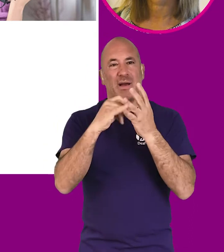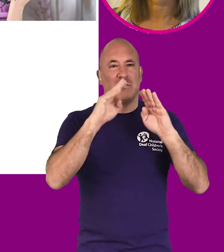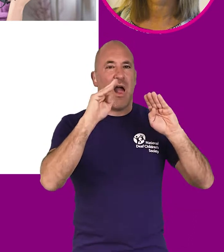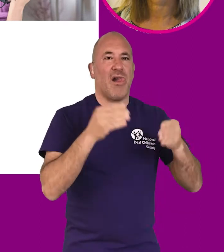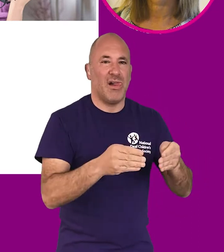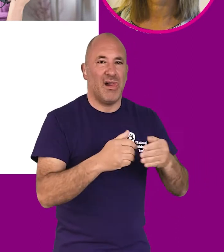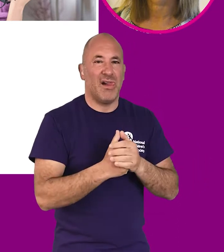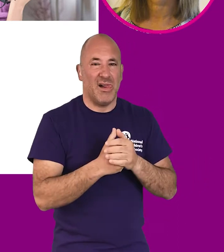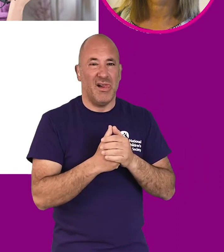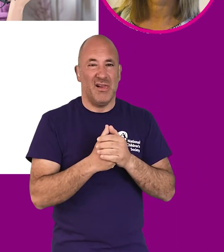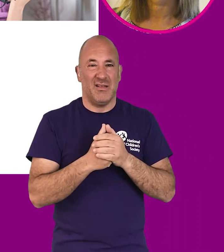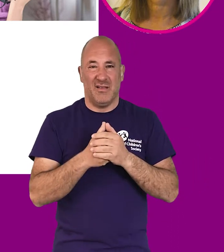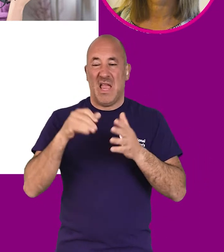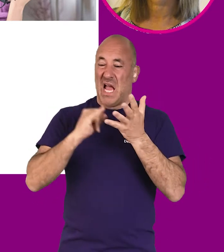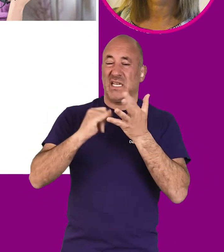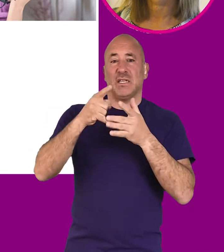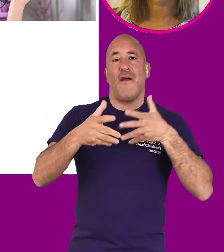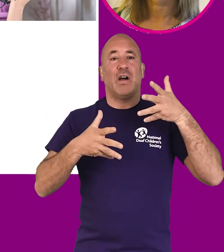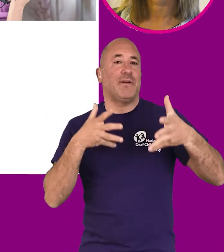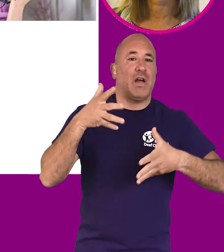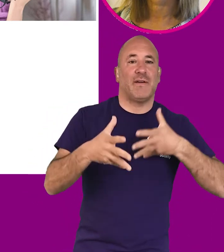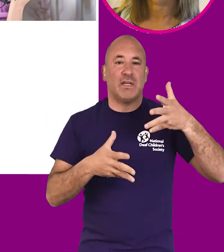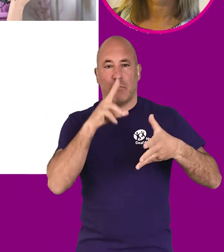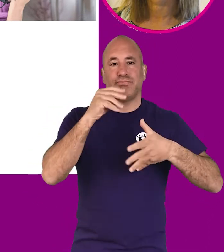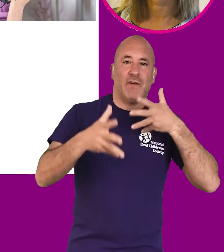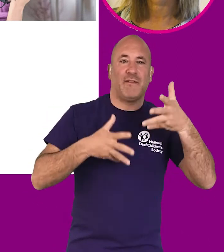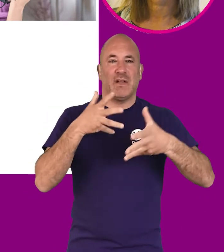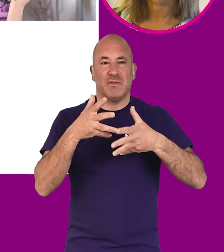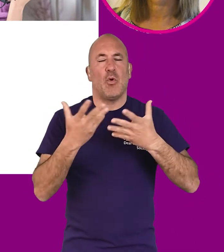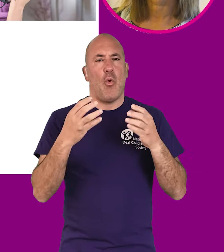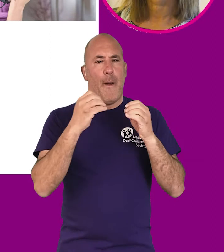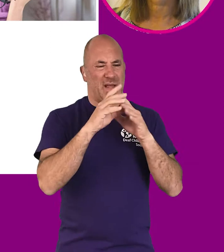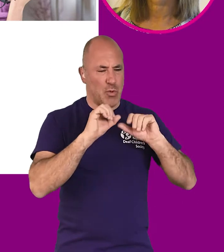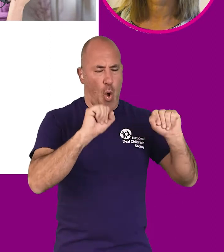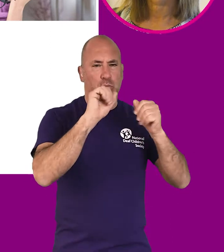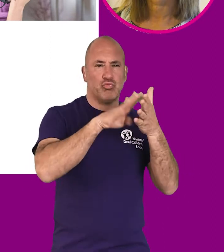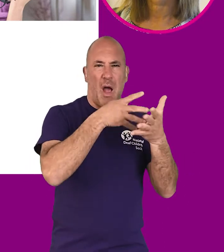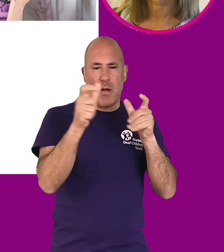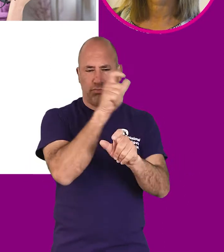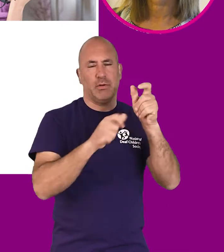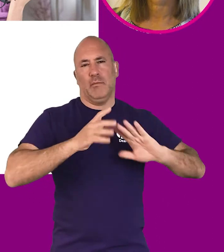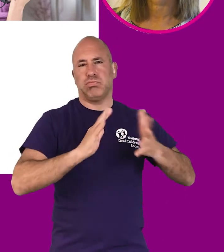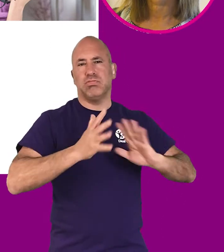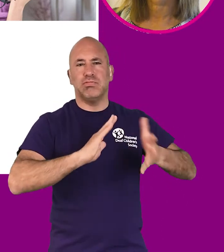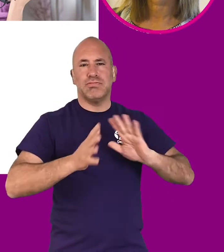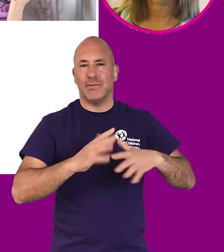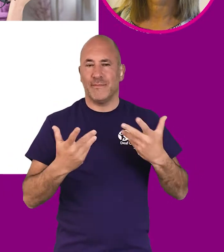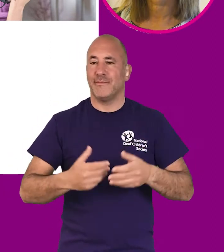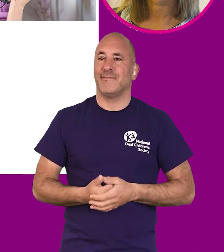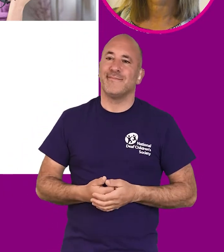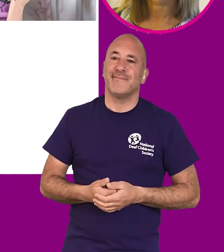SSE, which signs as you're speaking, or you need to do full BSL with its own grammar.